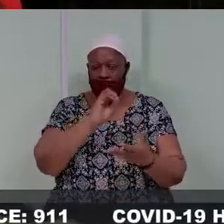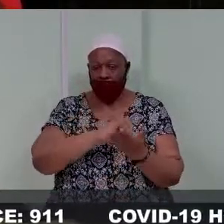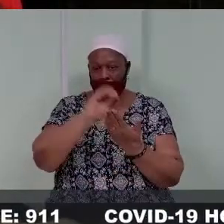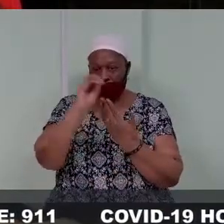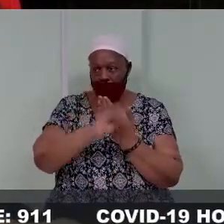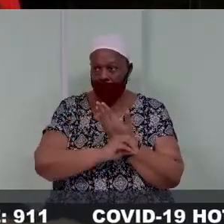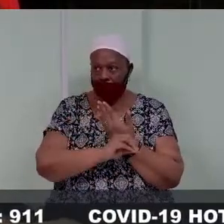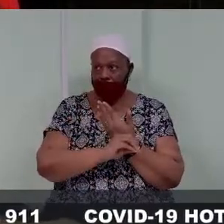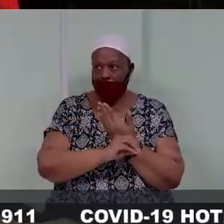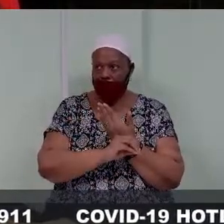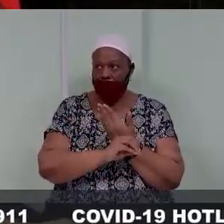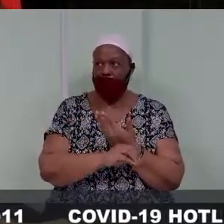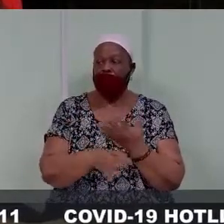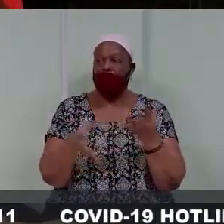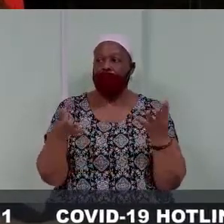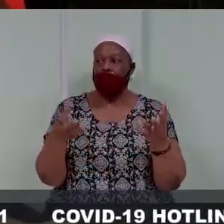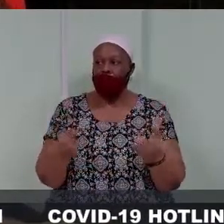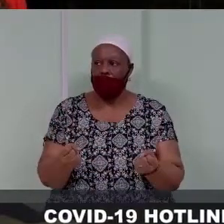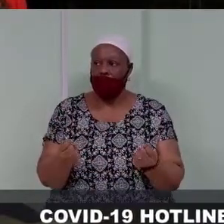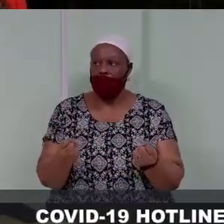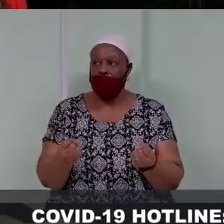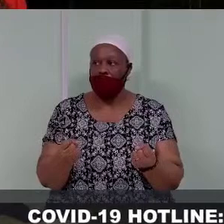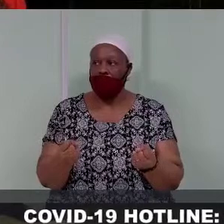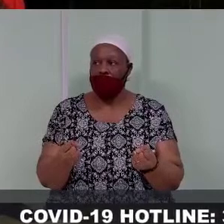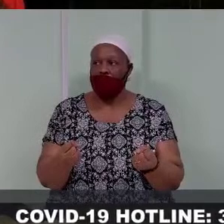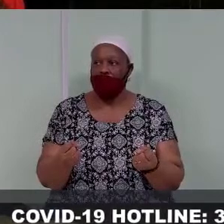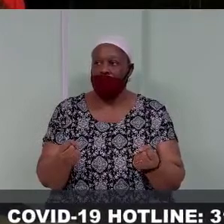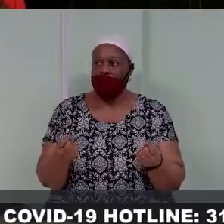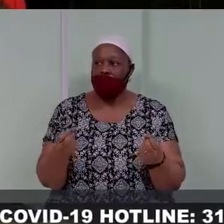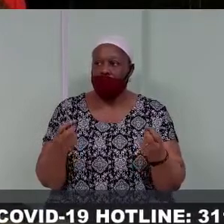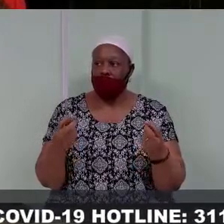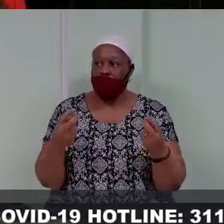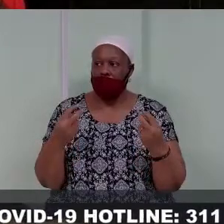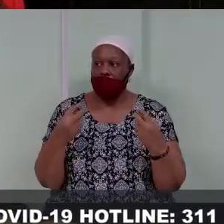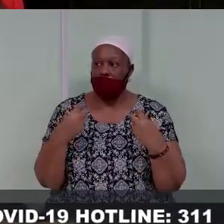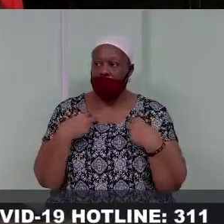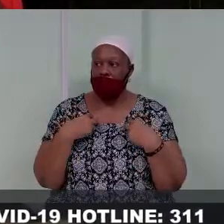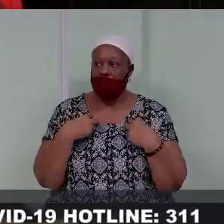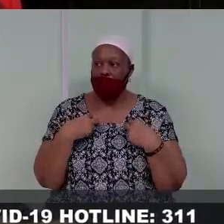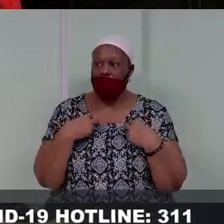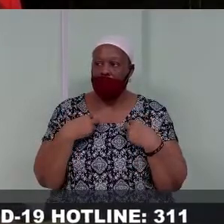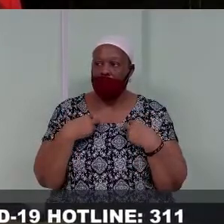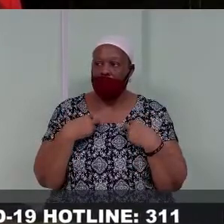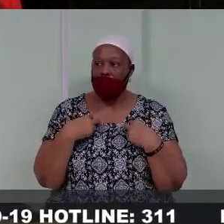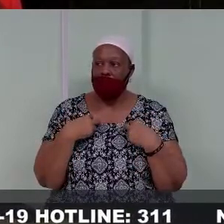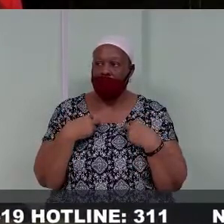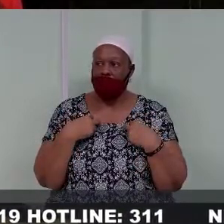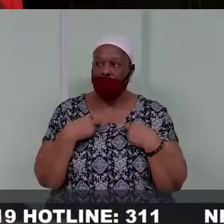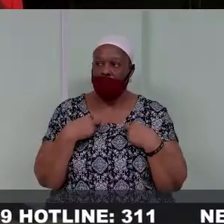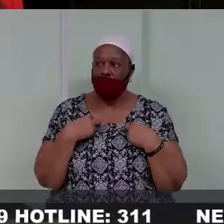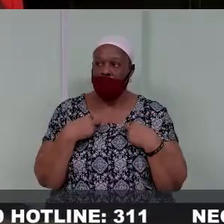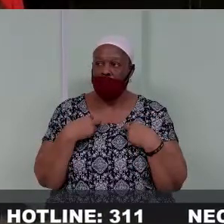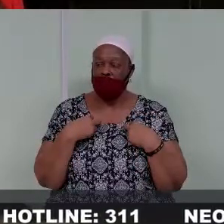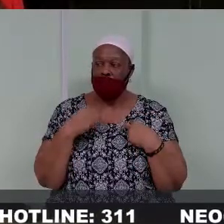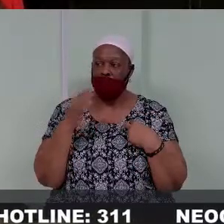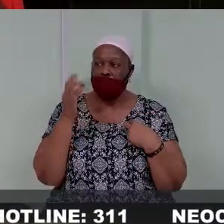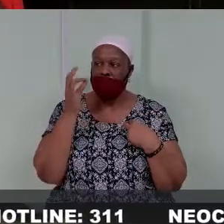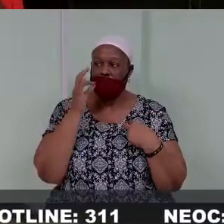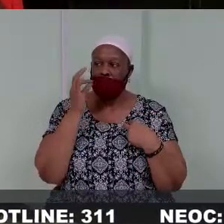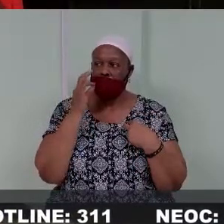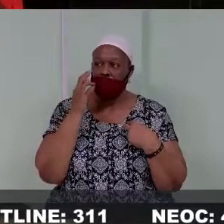we would like to start a food bank. I got that